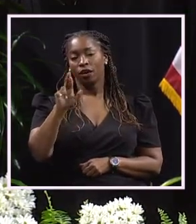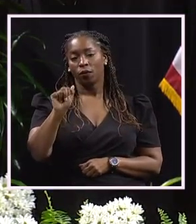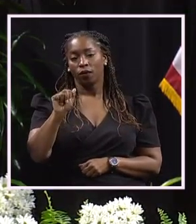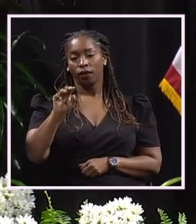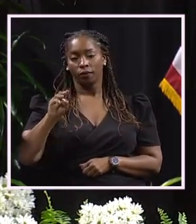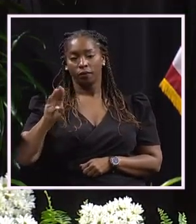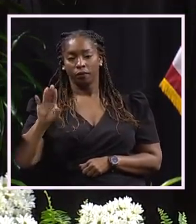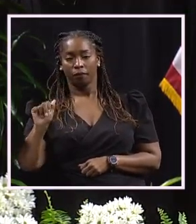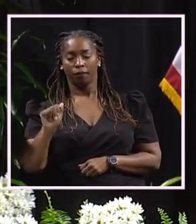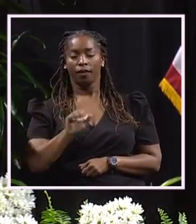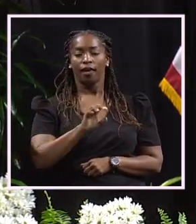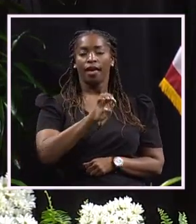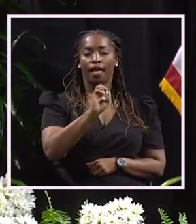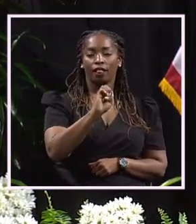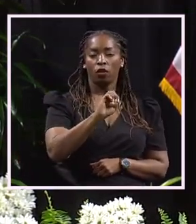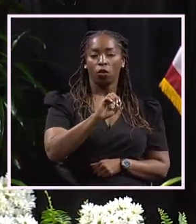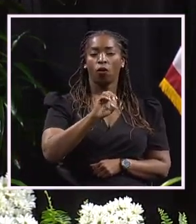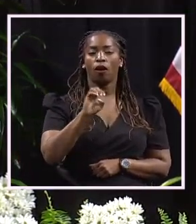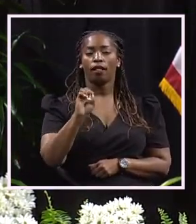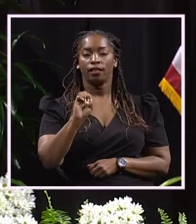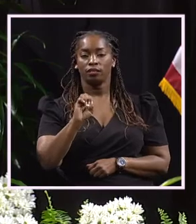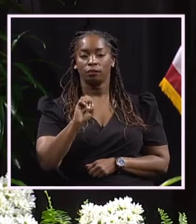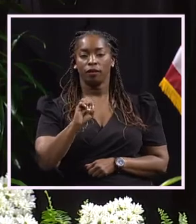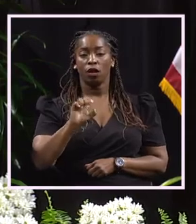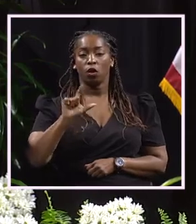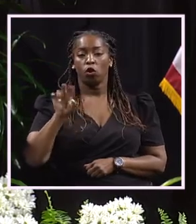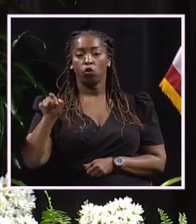Eleanor Elizabeth Liu, MBA,